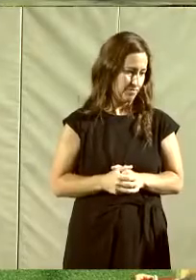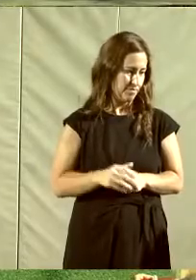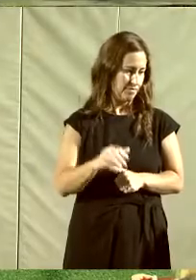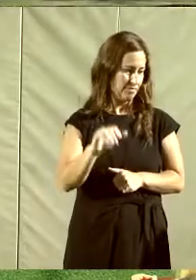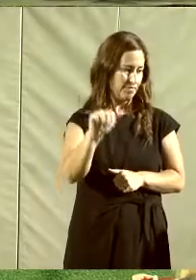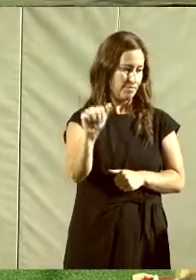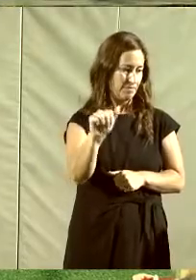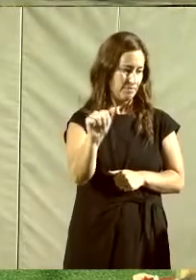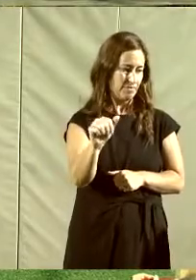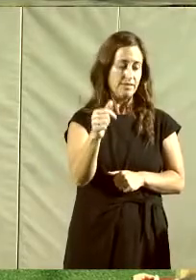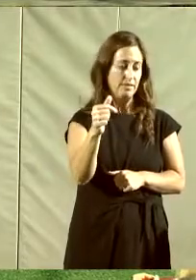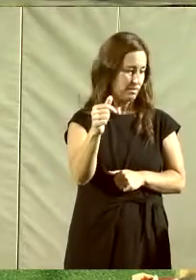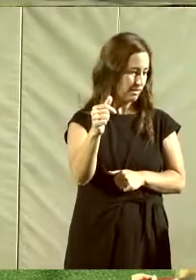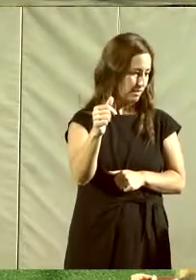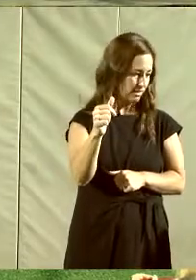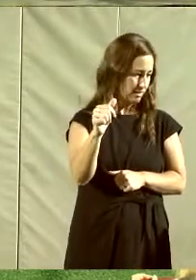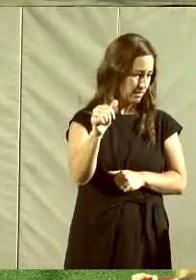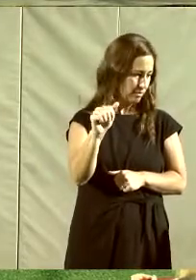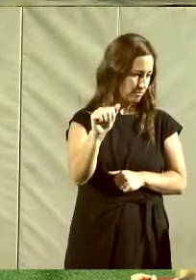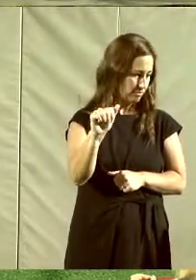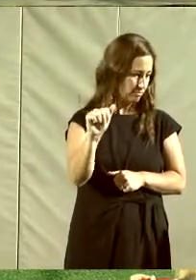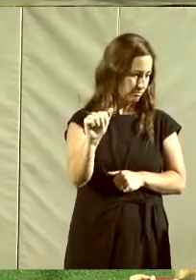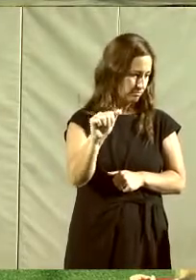Andrew Jacob Godinez.